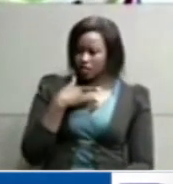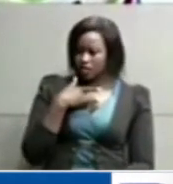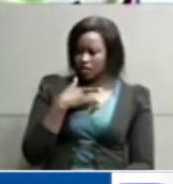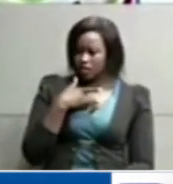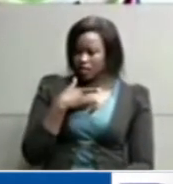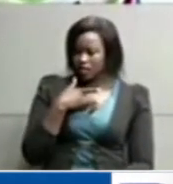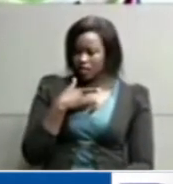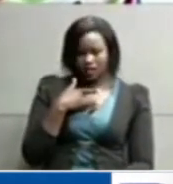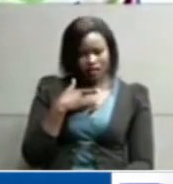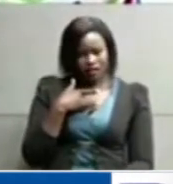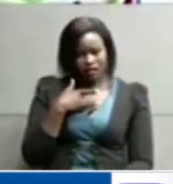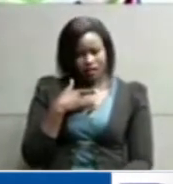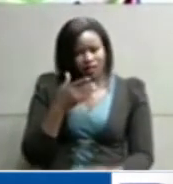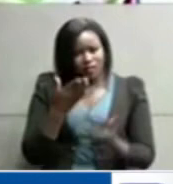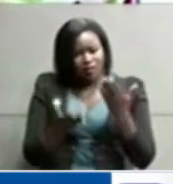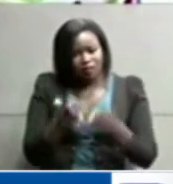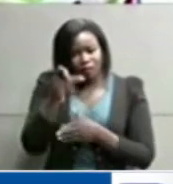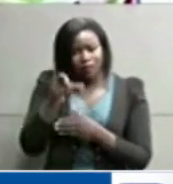the ones who are infected